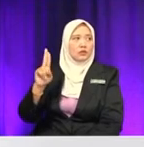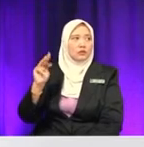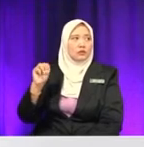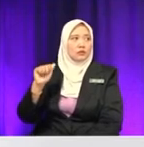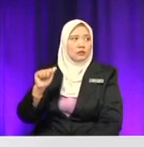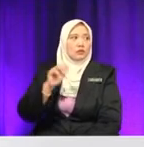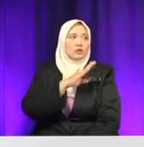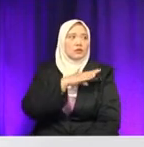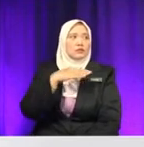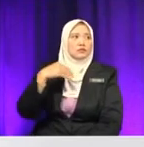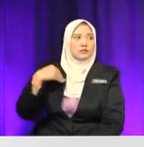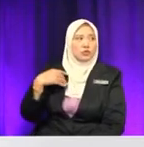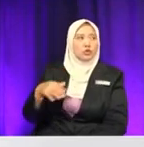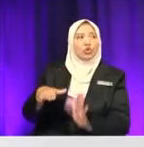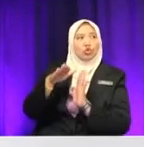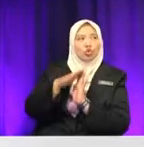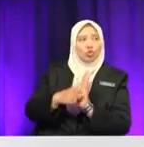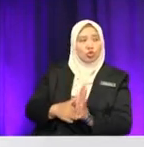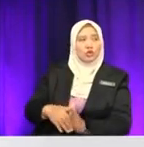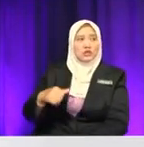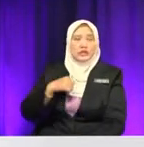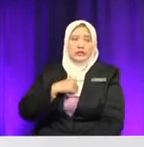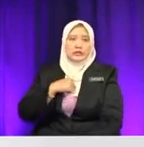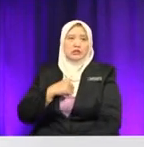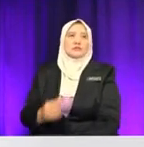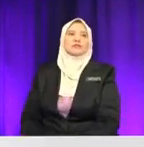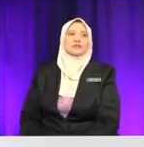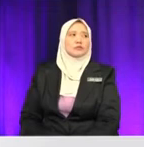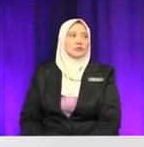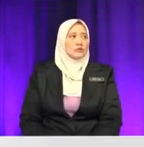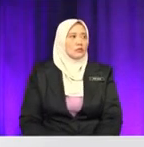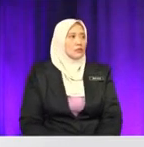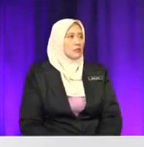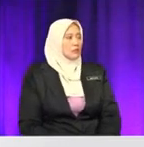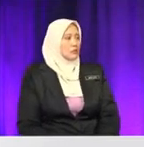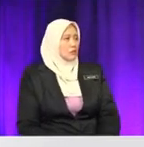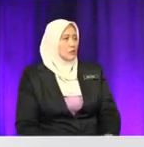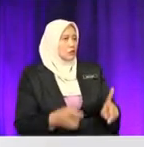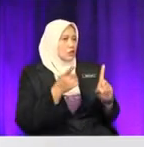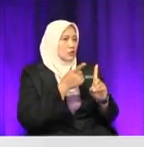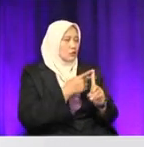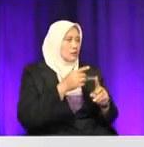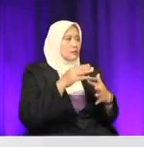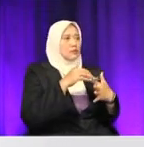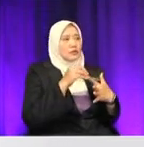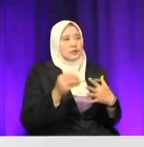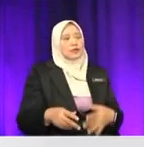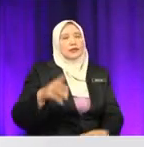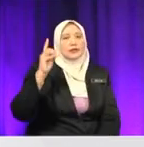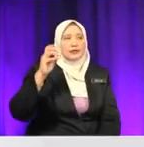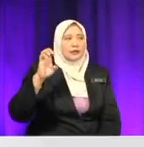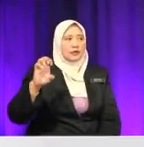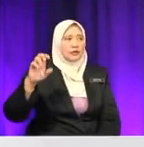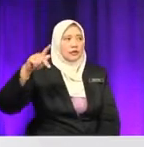Let me begin our discussion. The fact is that my first choice is depression. This